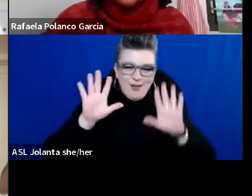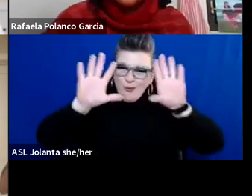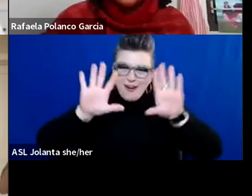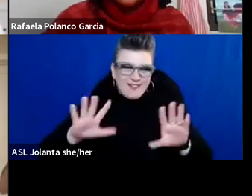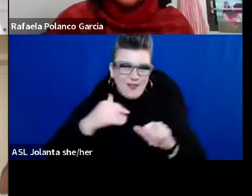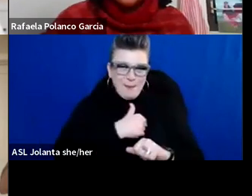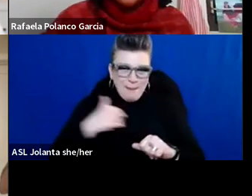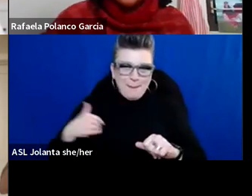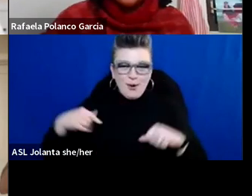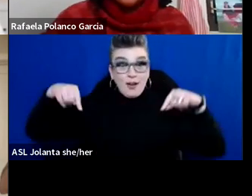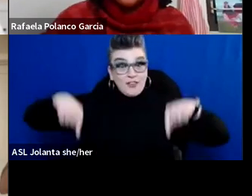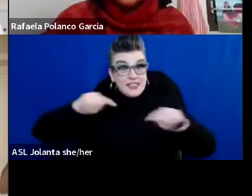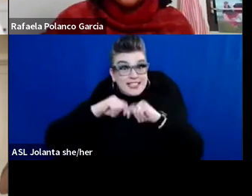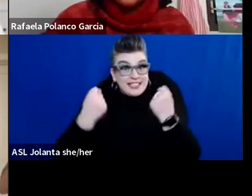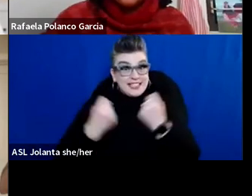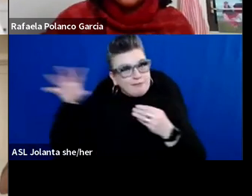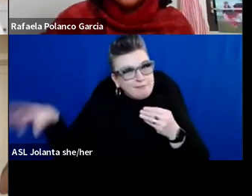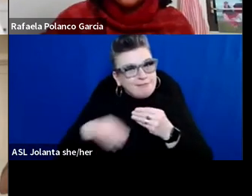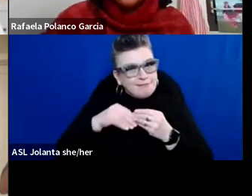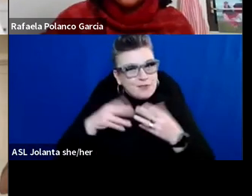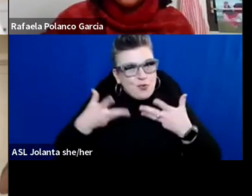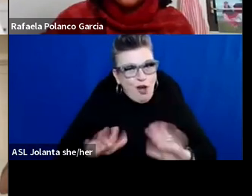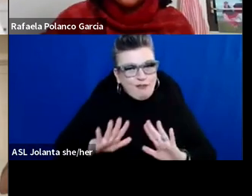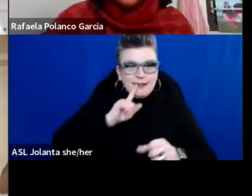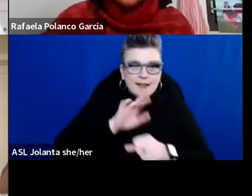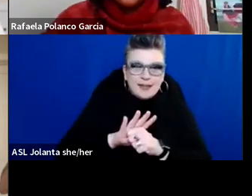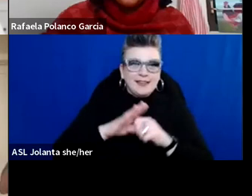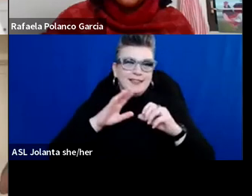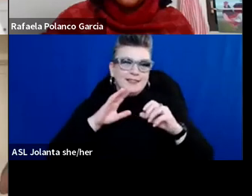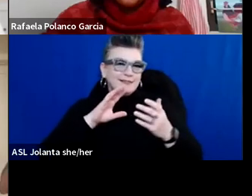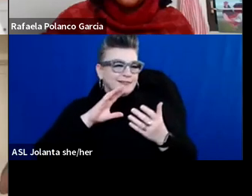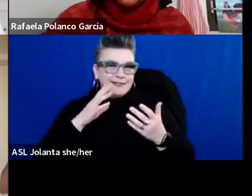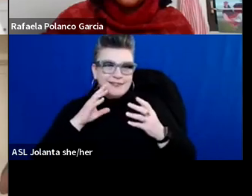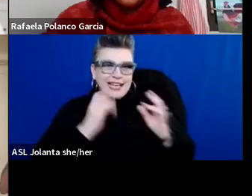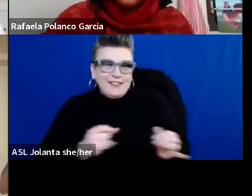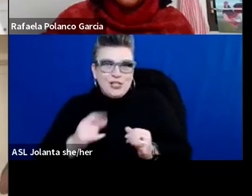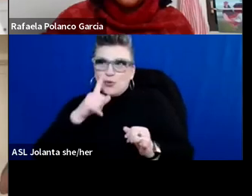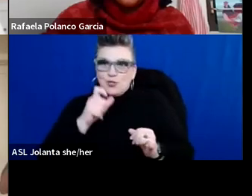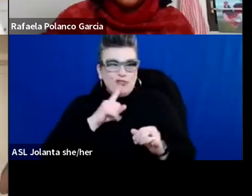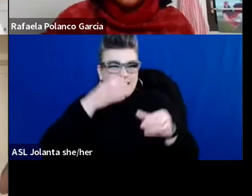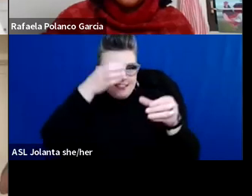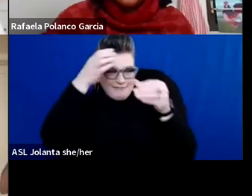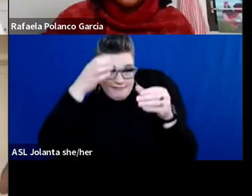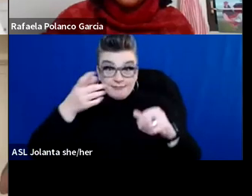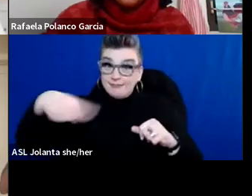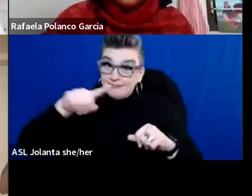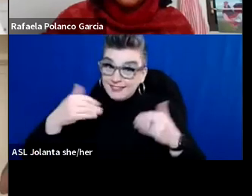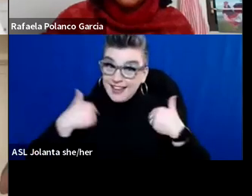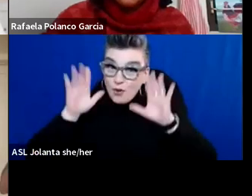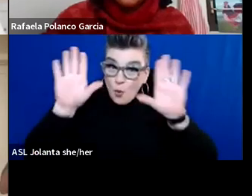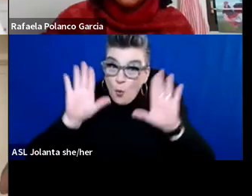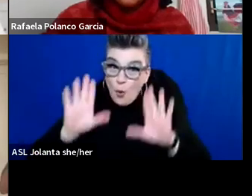and dedicated individuals that i have been honored to work with they have a very good reputation of